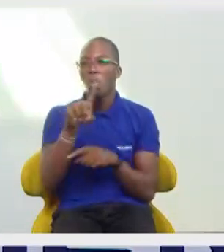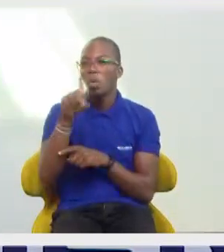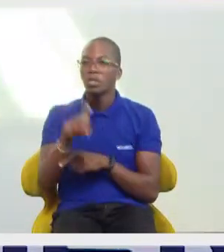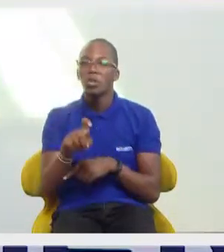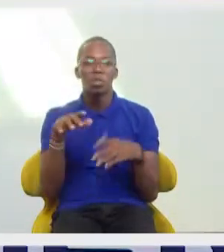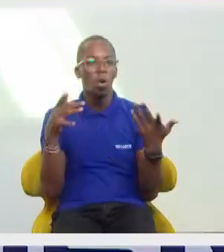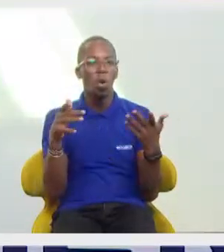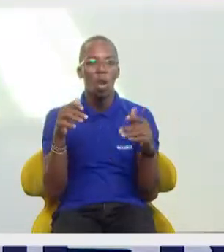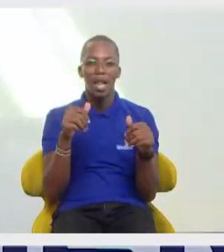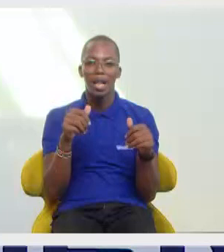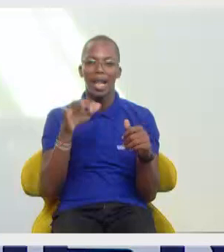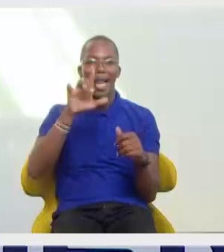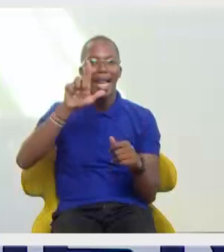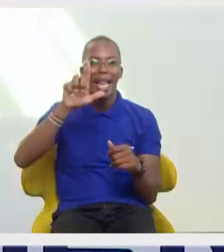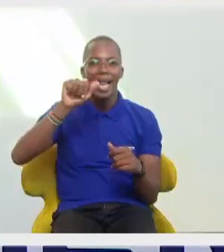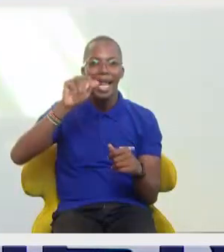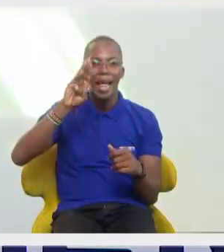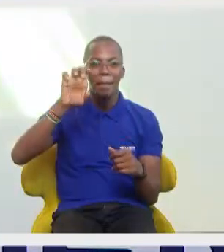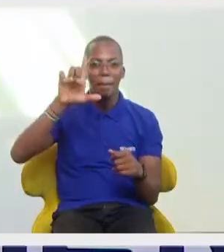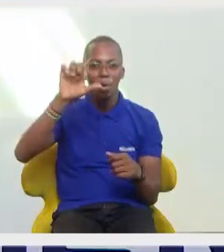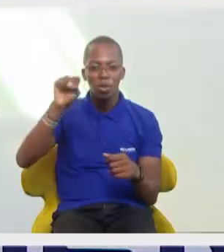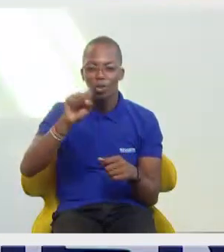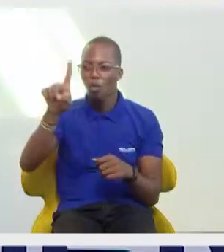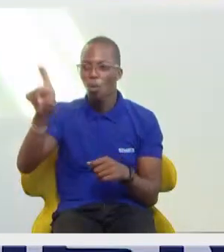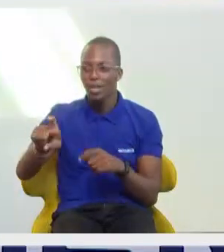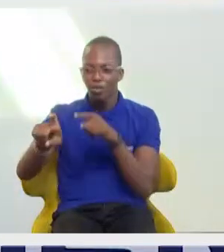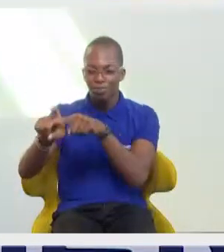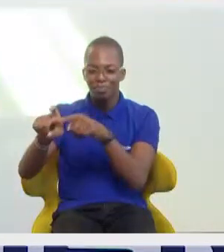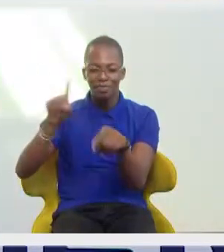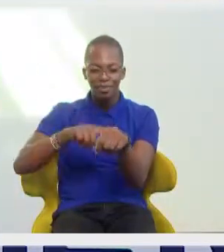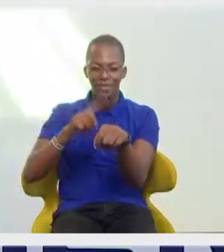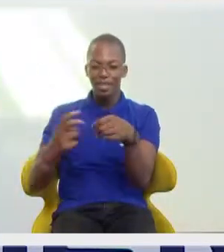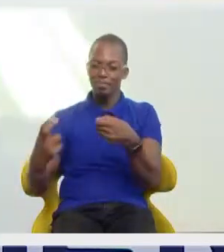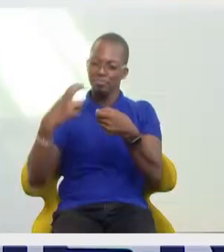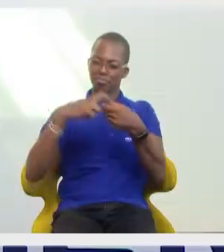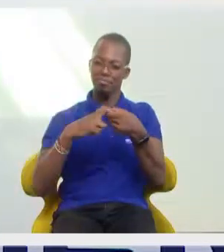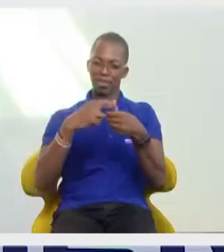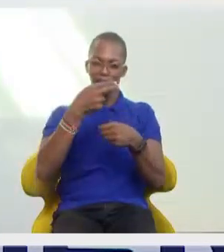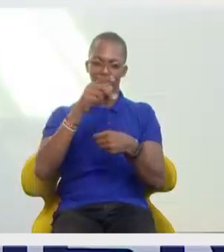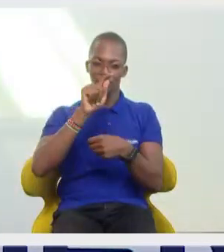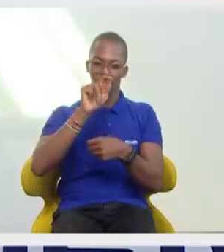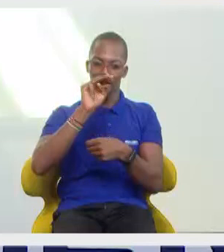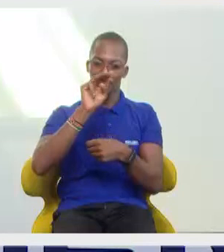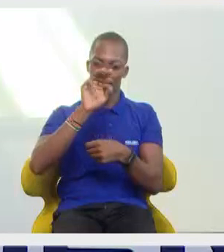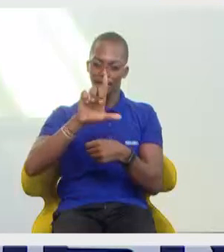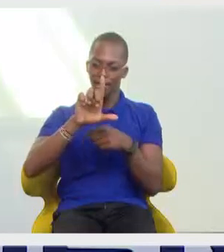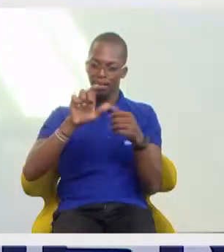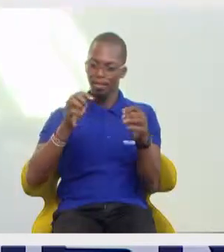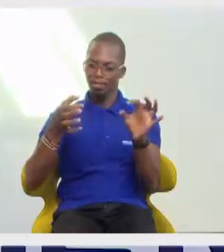questions, whereby when we incorporate HTML with this